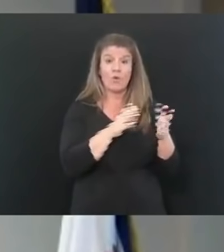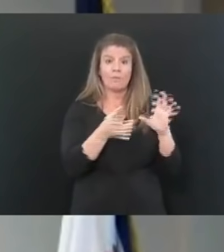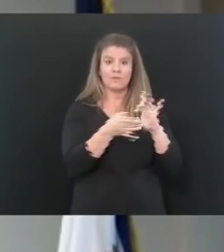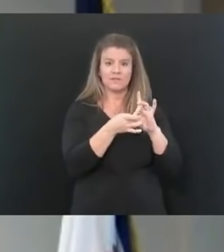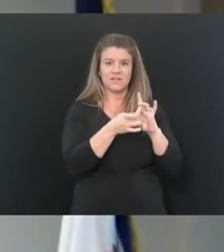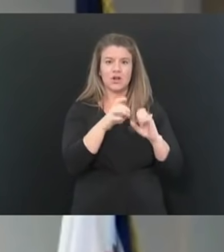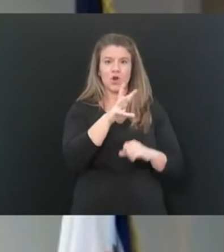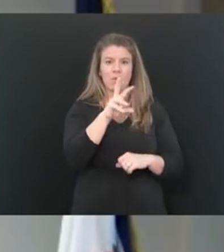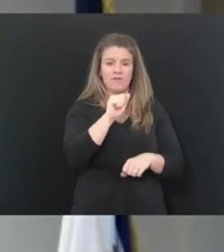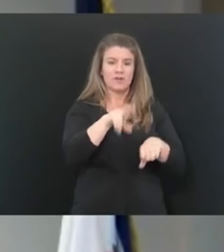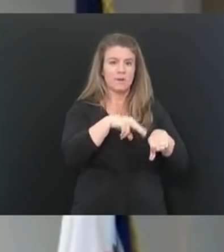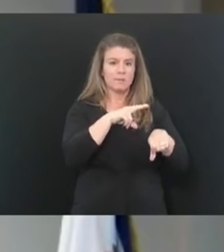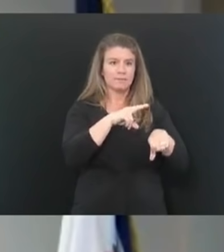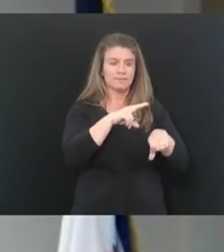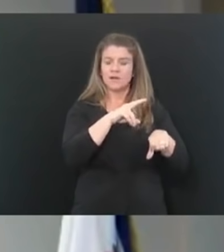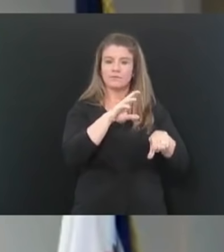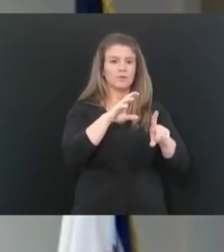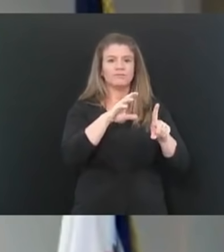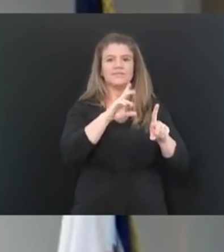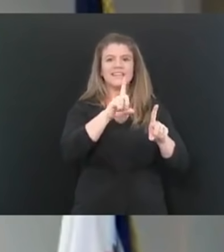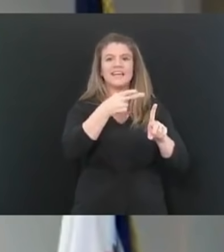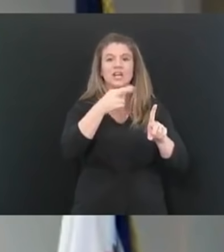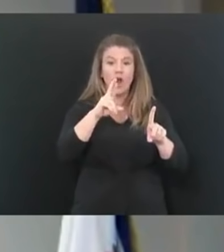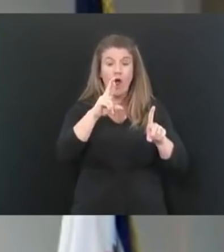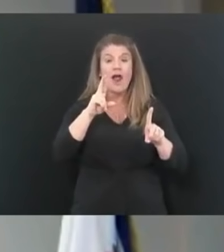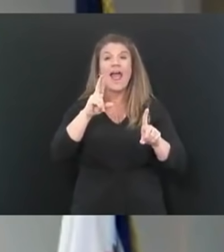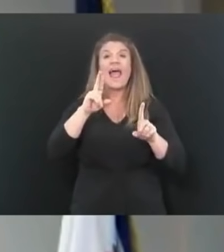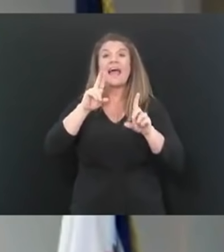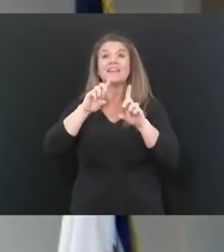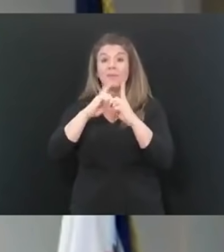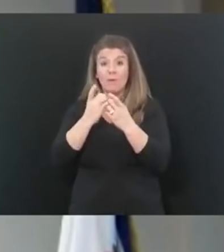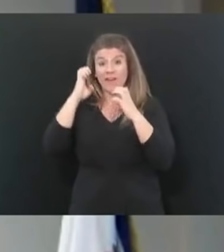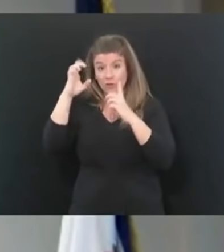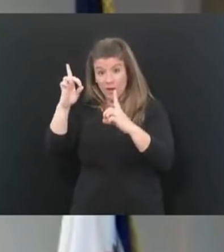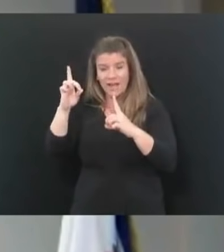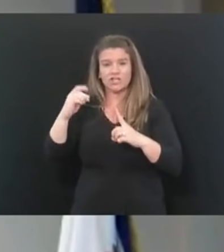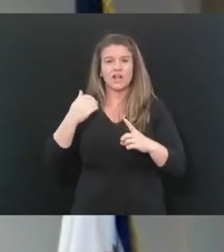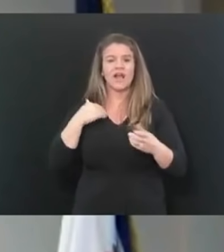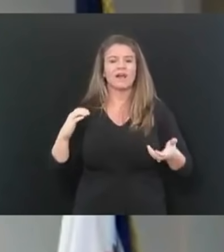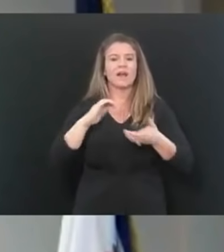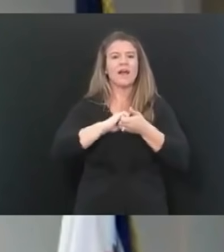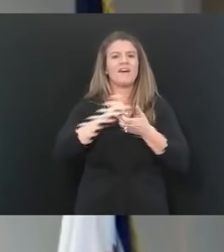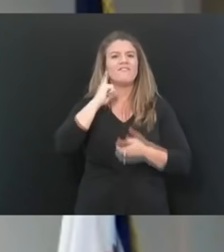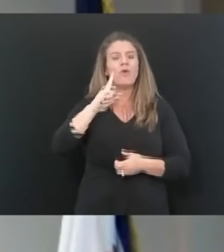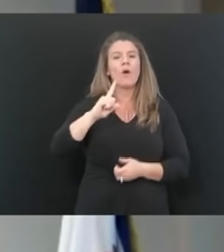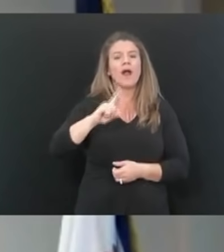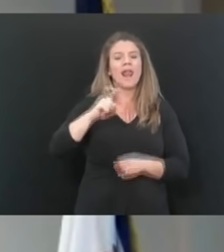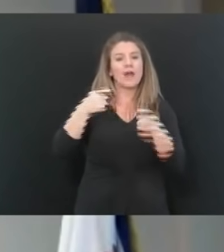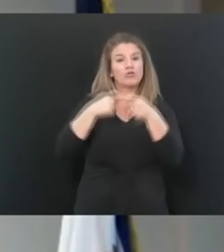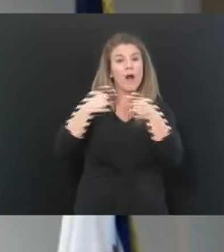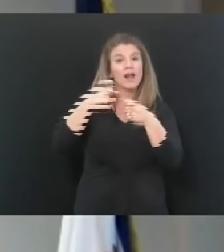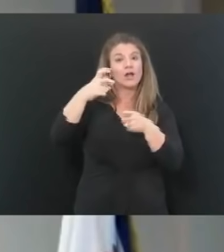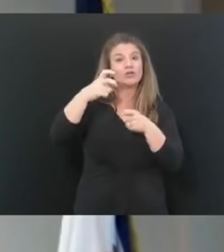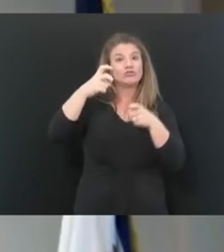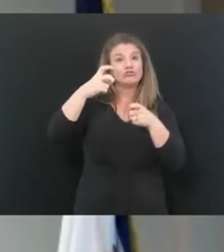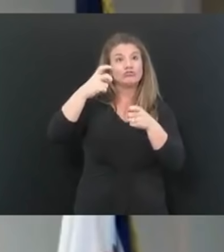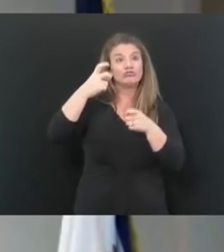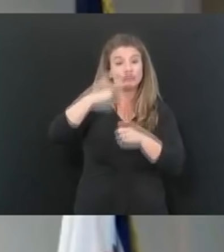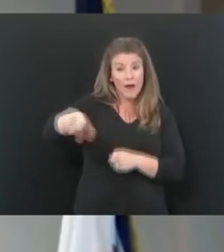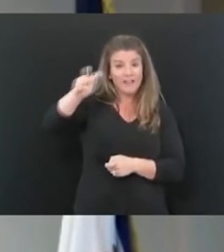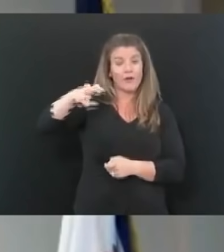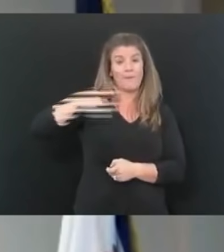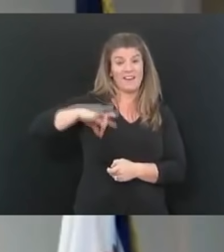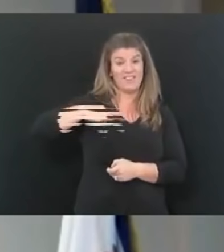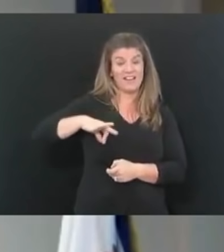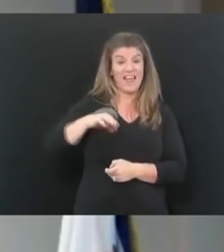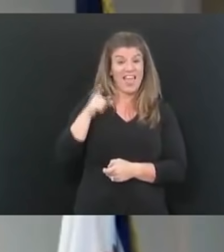Virginia Department of Education for pandemic electronic benefits transfer. Those efforts will align with the